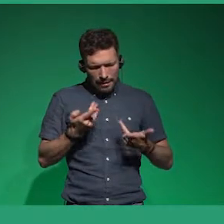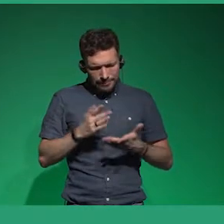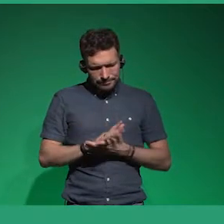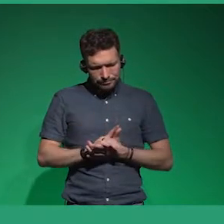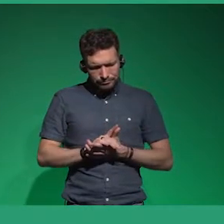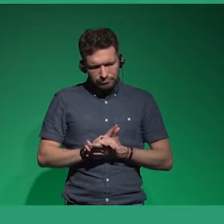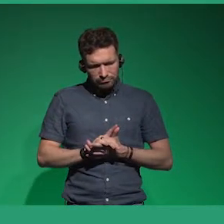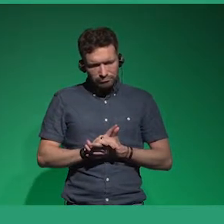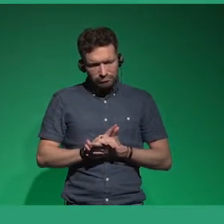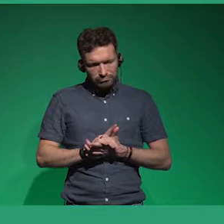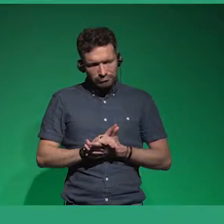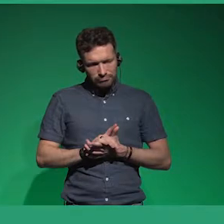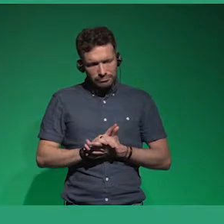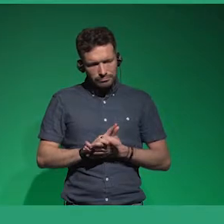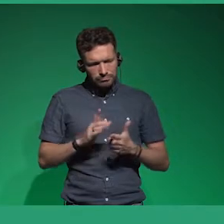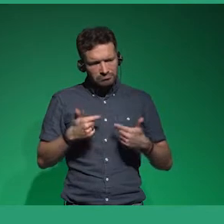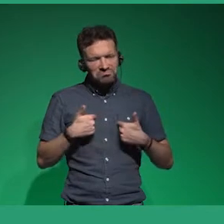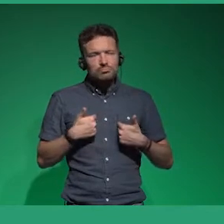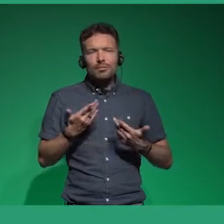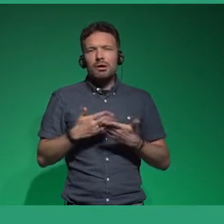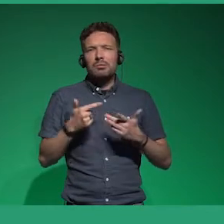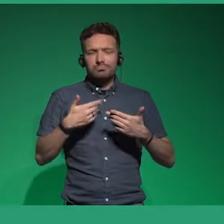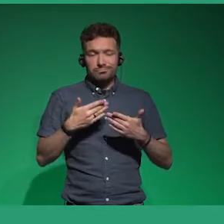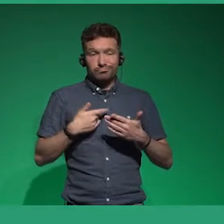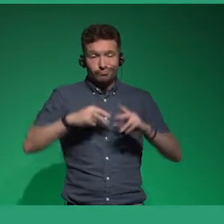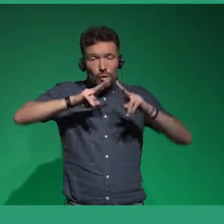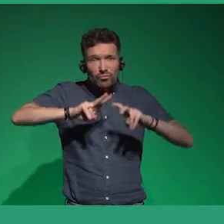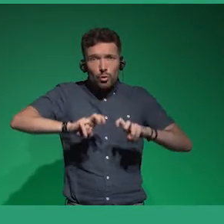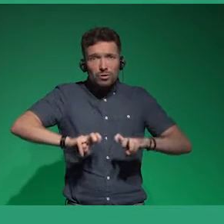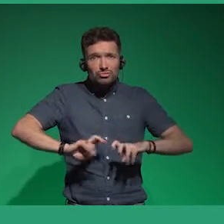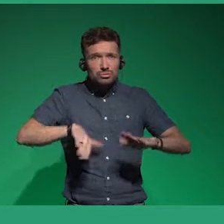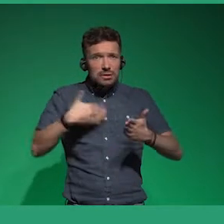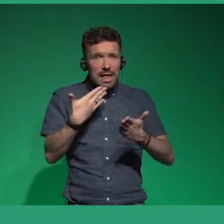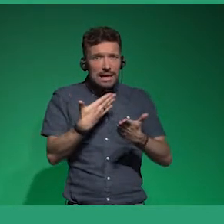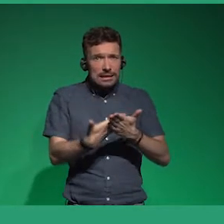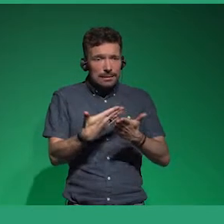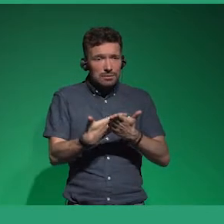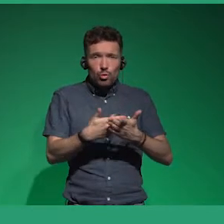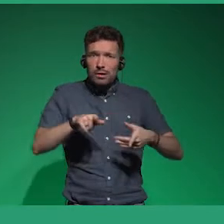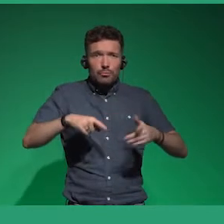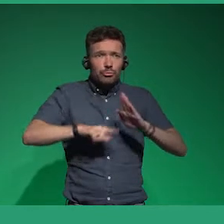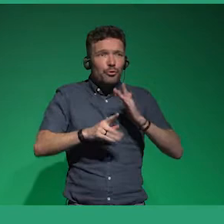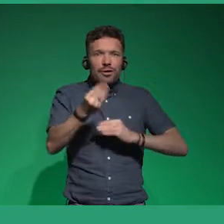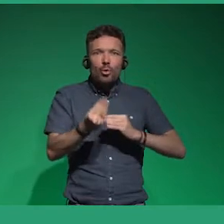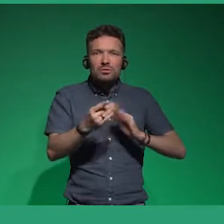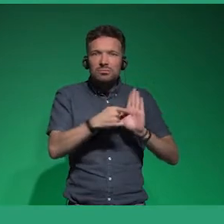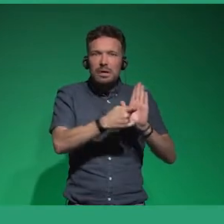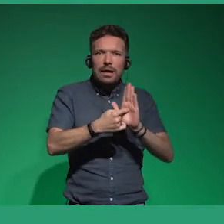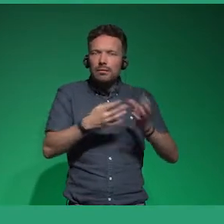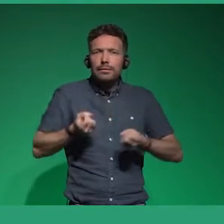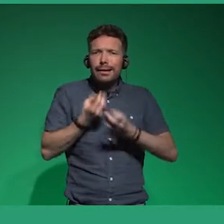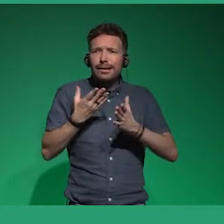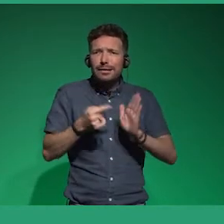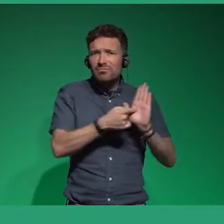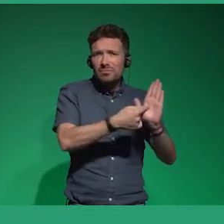very conformist ways of showing our results. I think this is changing little by little, but